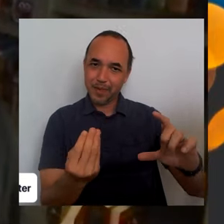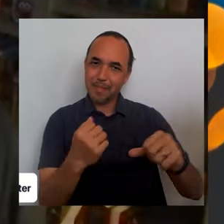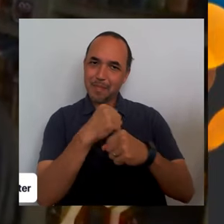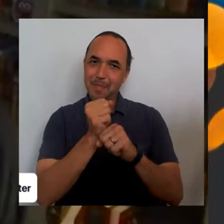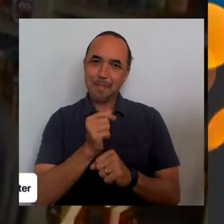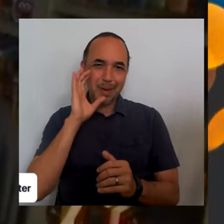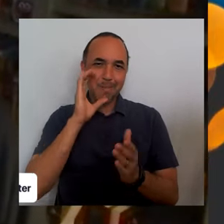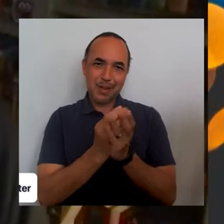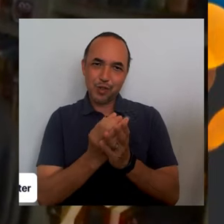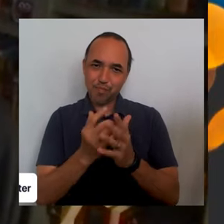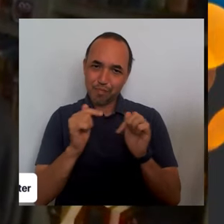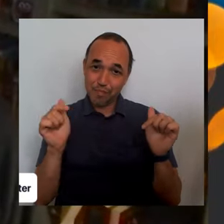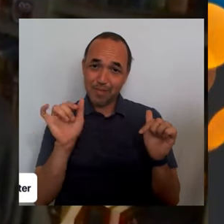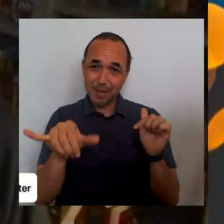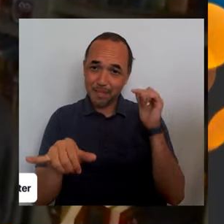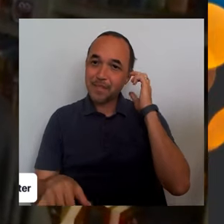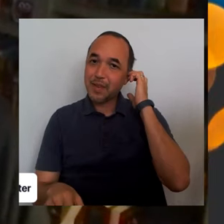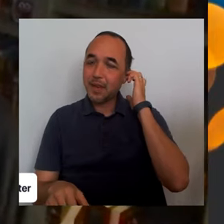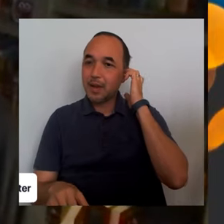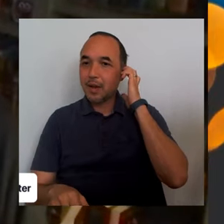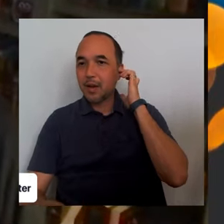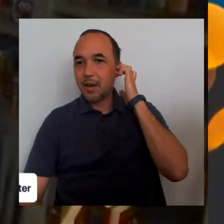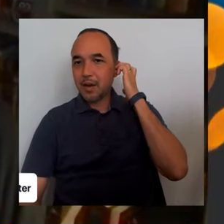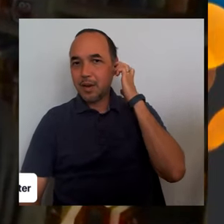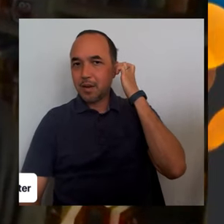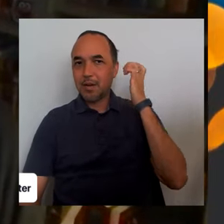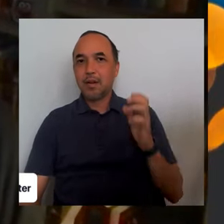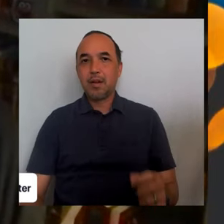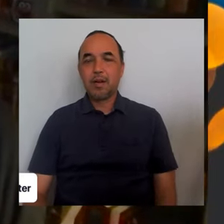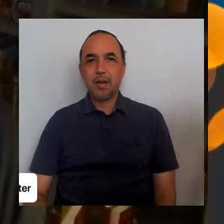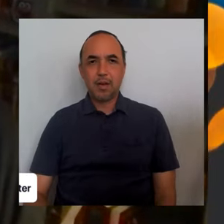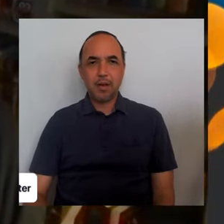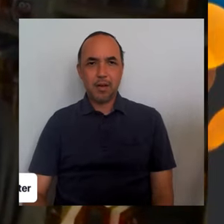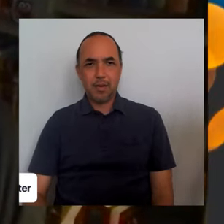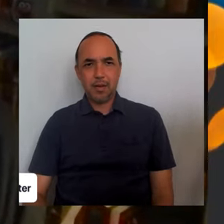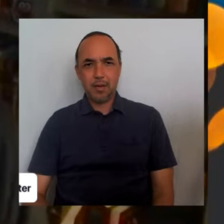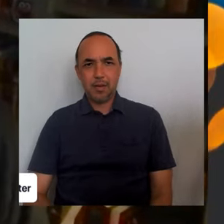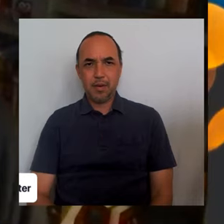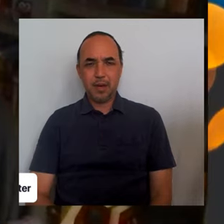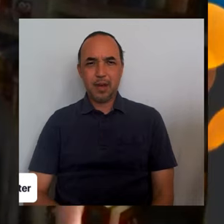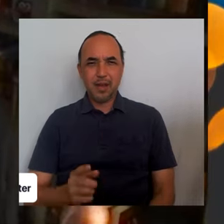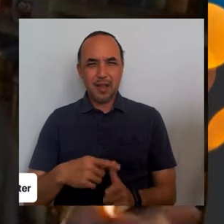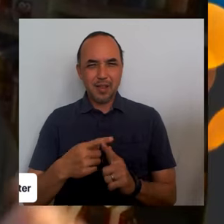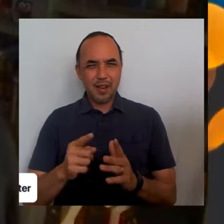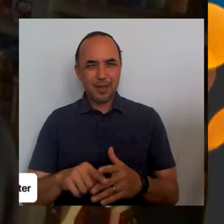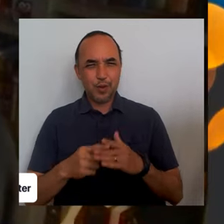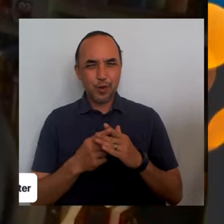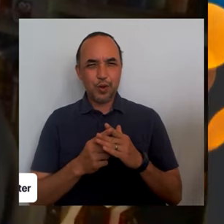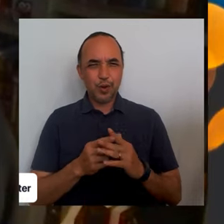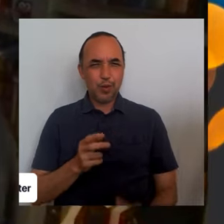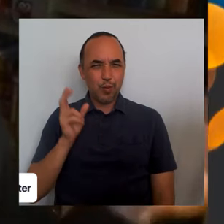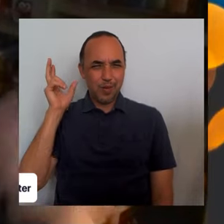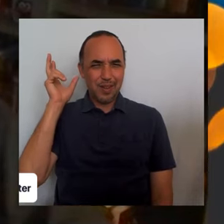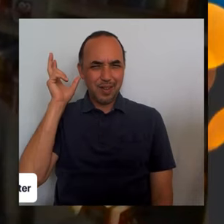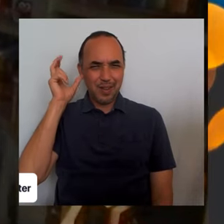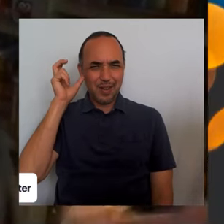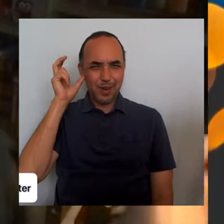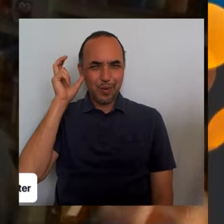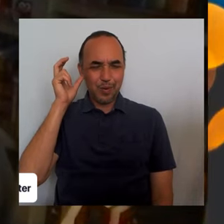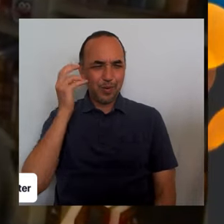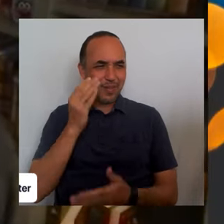pictures, and all of a sudden I started hearing like this weird like pinging